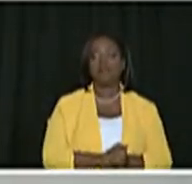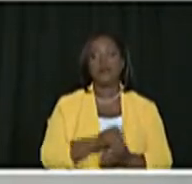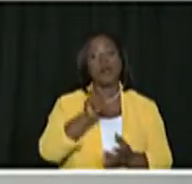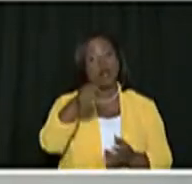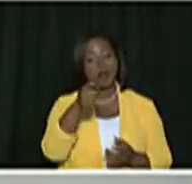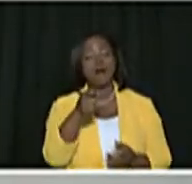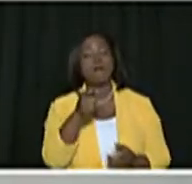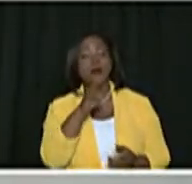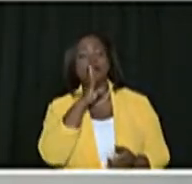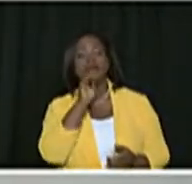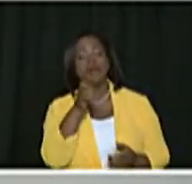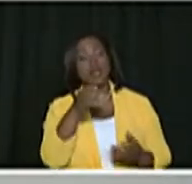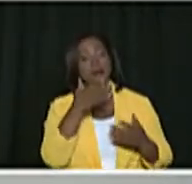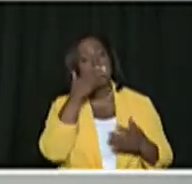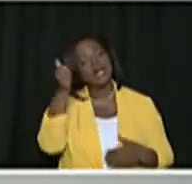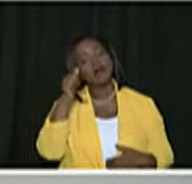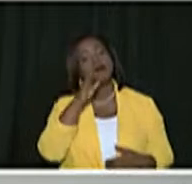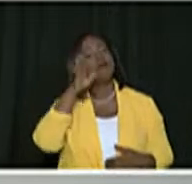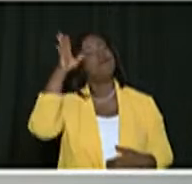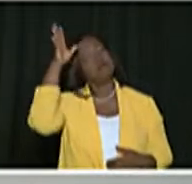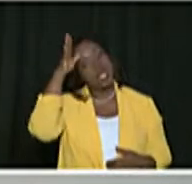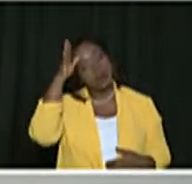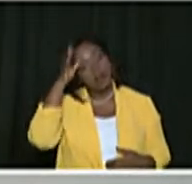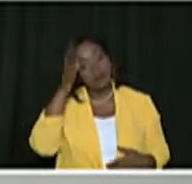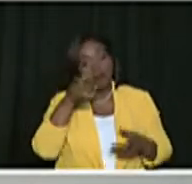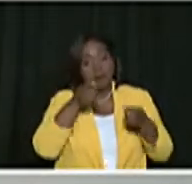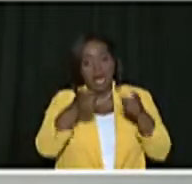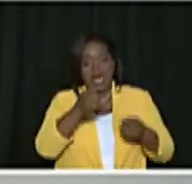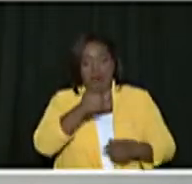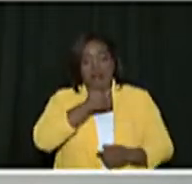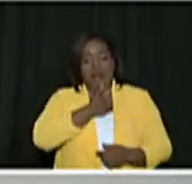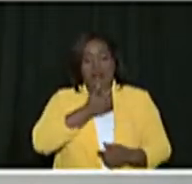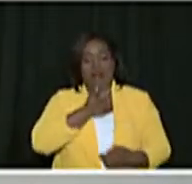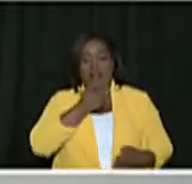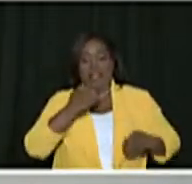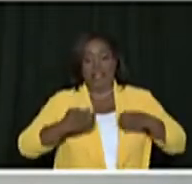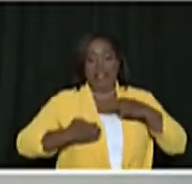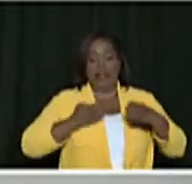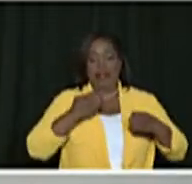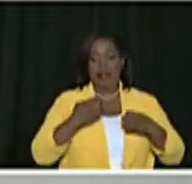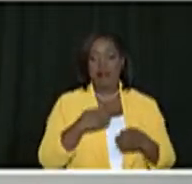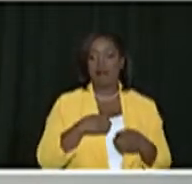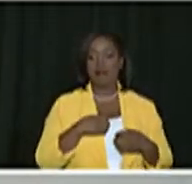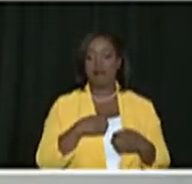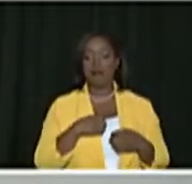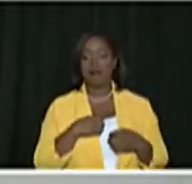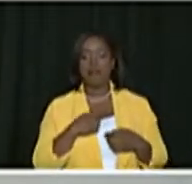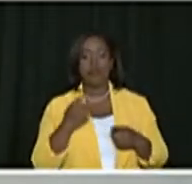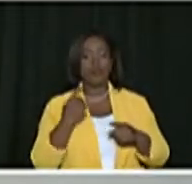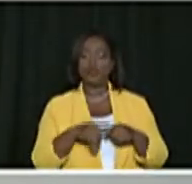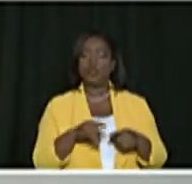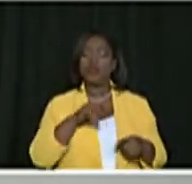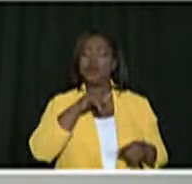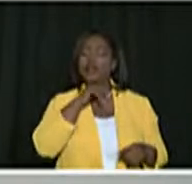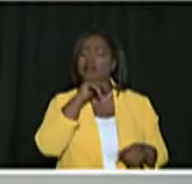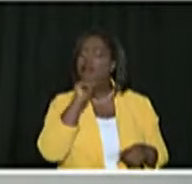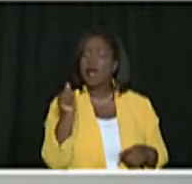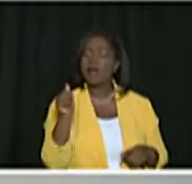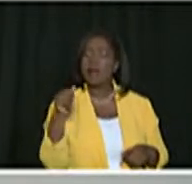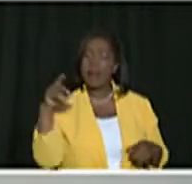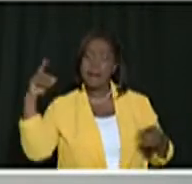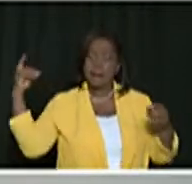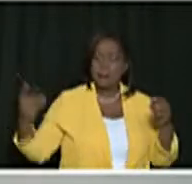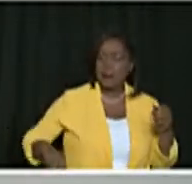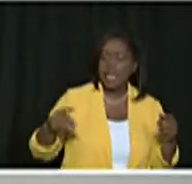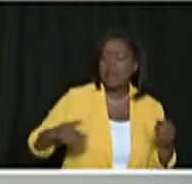better caregiver. Then you're able to manage your own emotions. Then you won't be beating and doing all the other abusive kinds